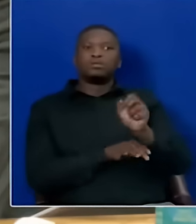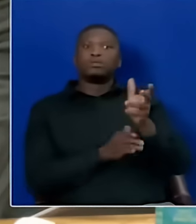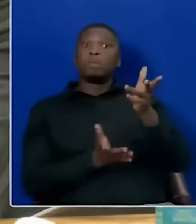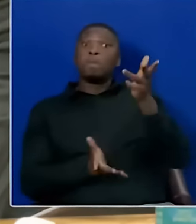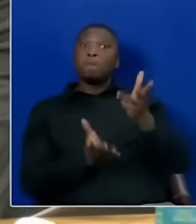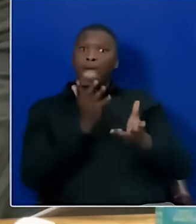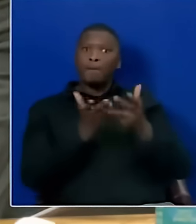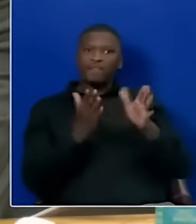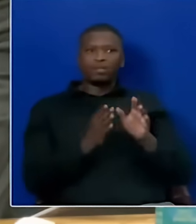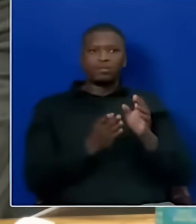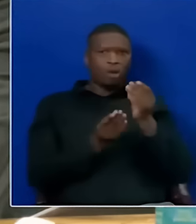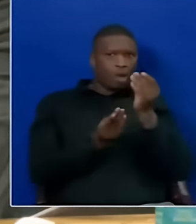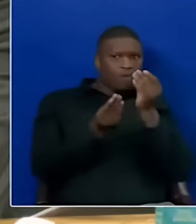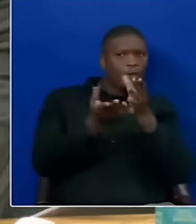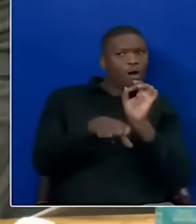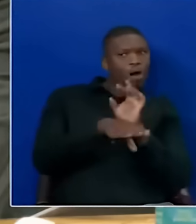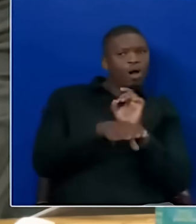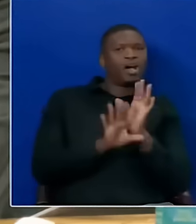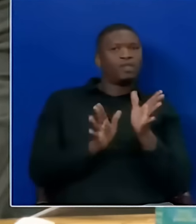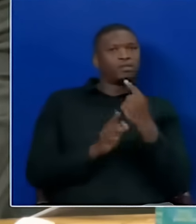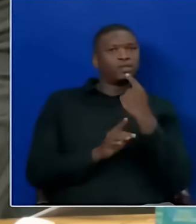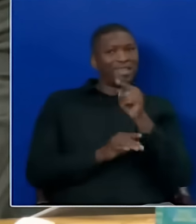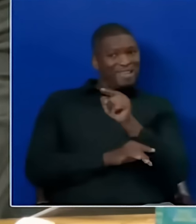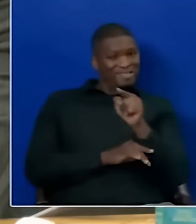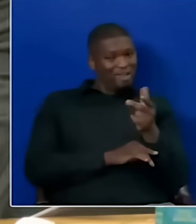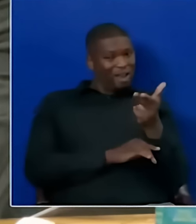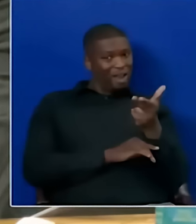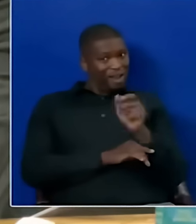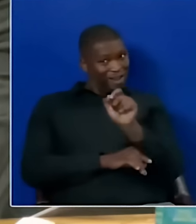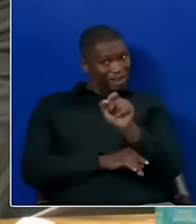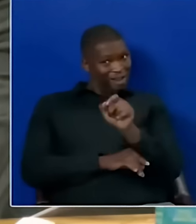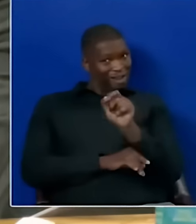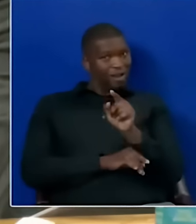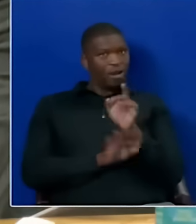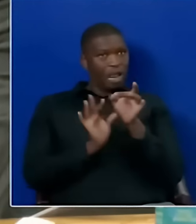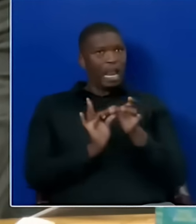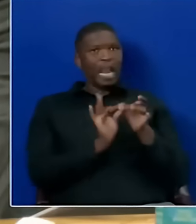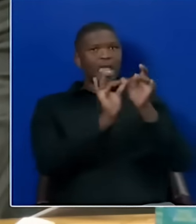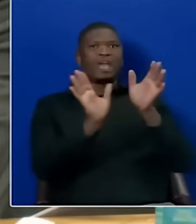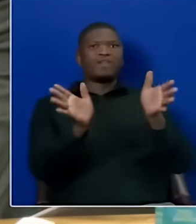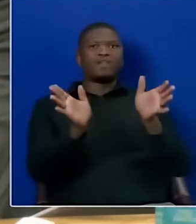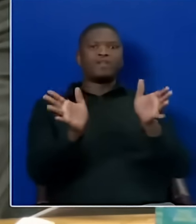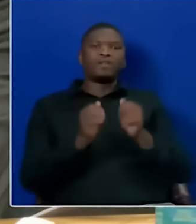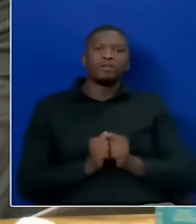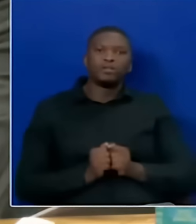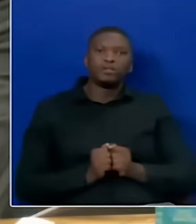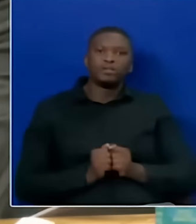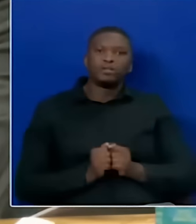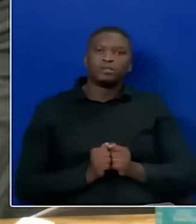that these weapons are weapons which are involved in many